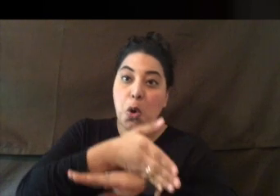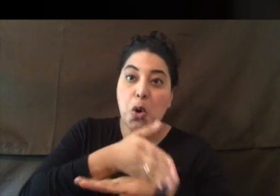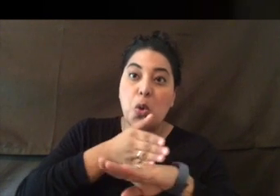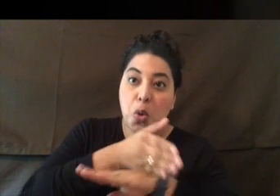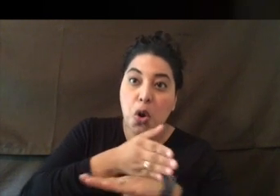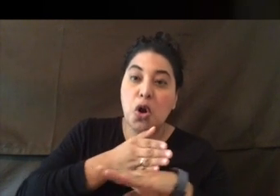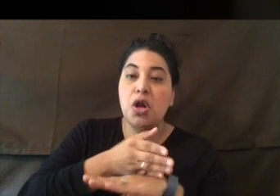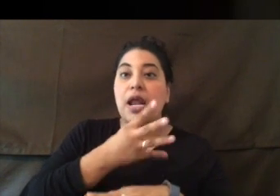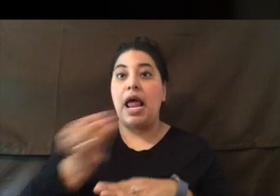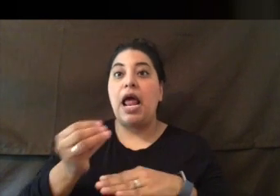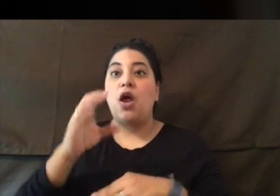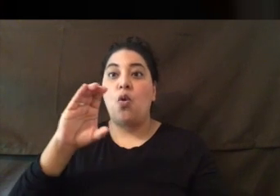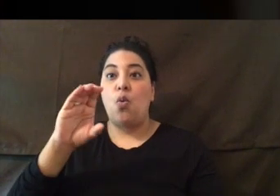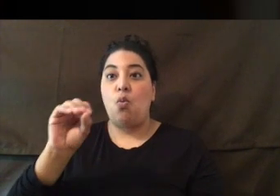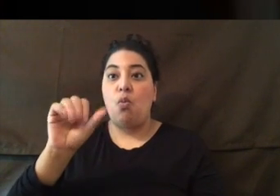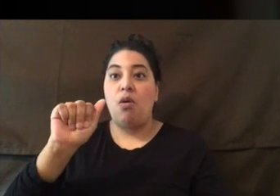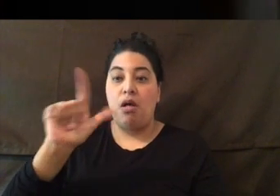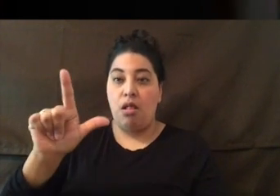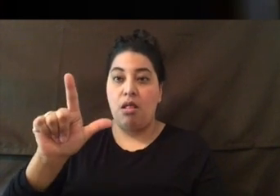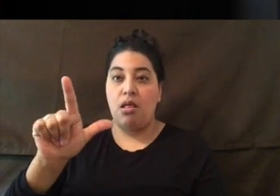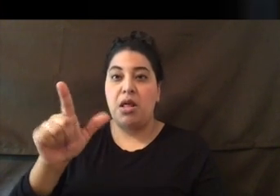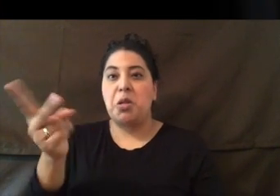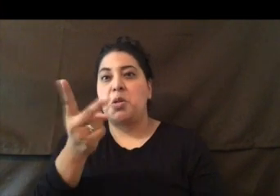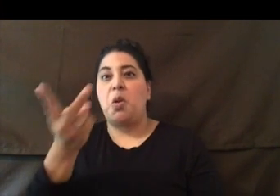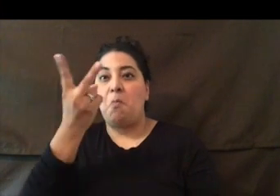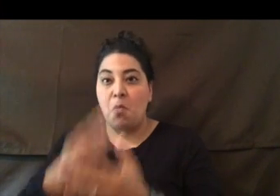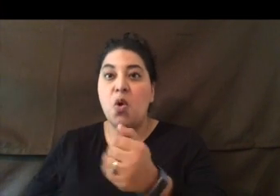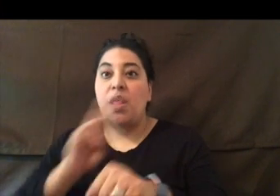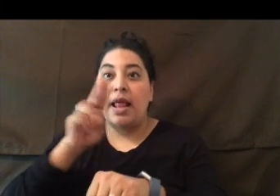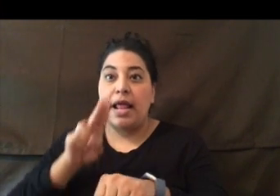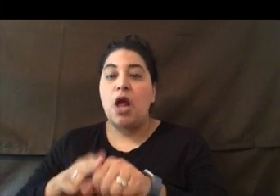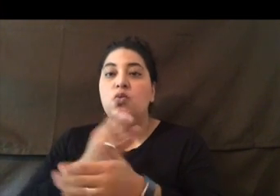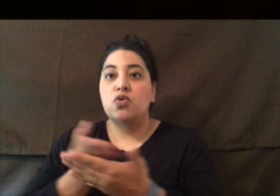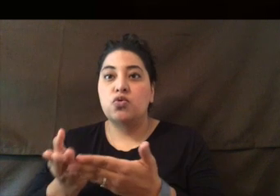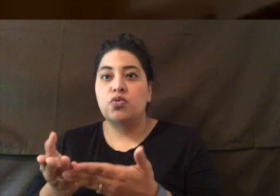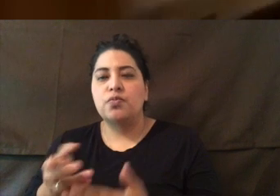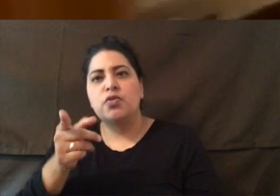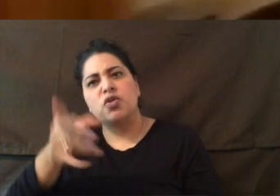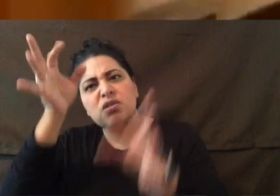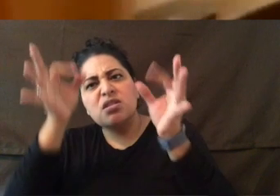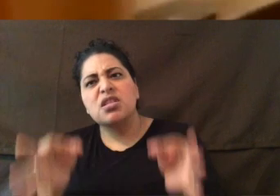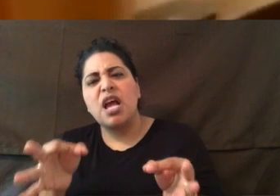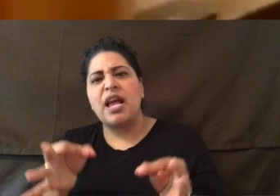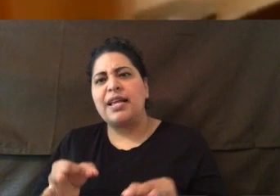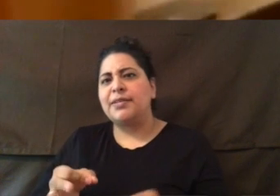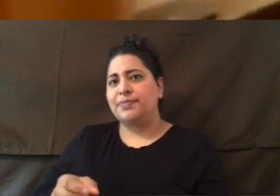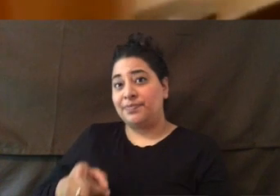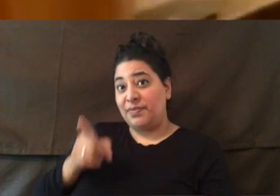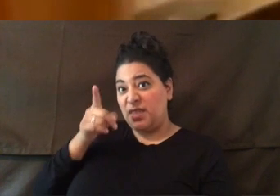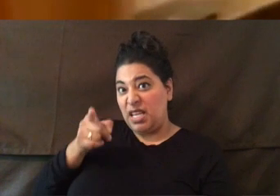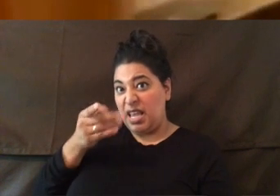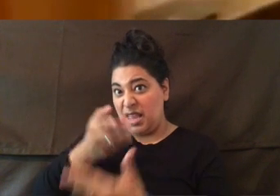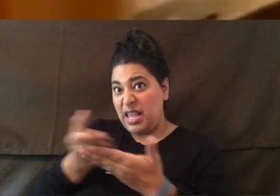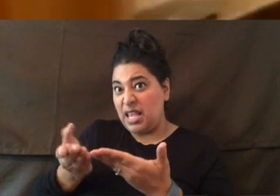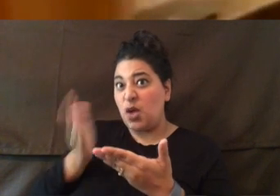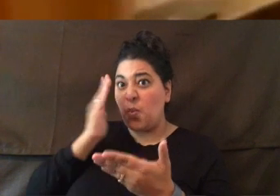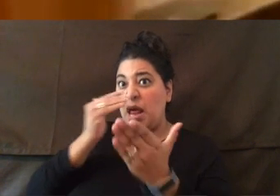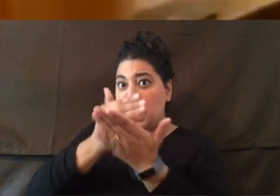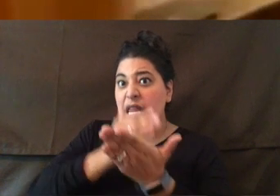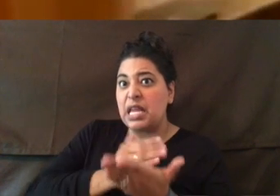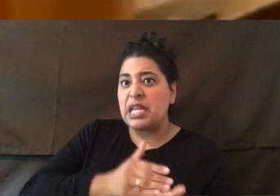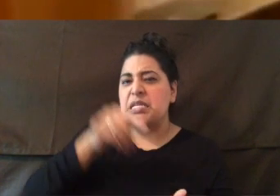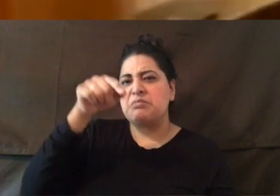and coal, are natural resources. You decide. Are the following things